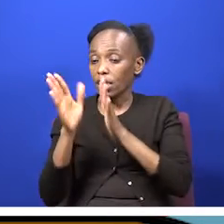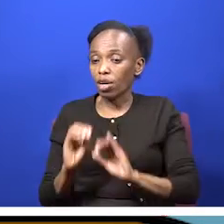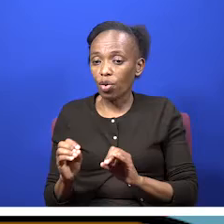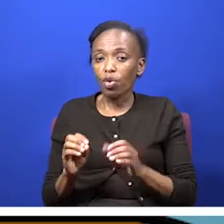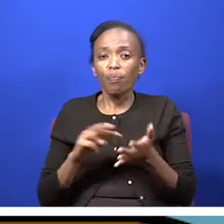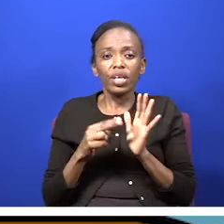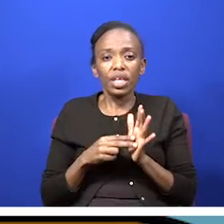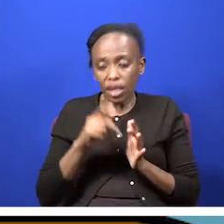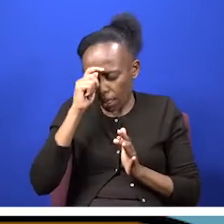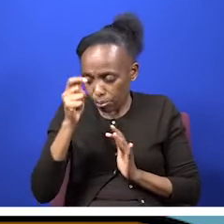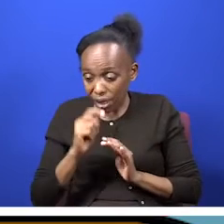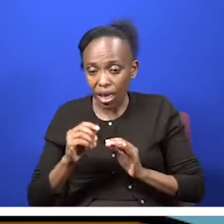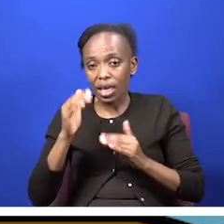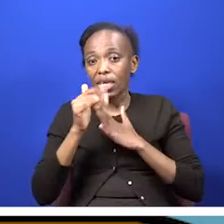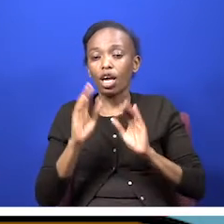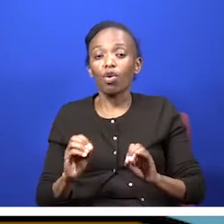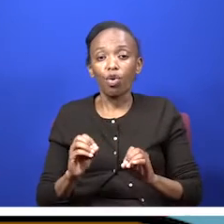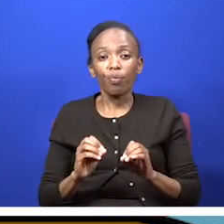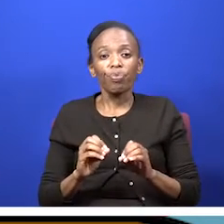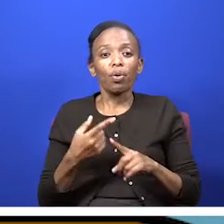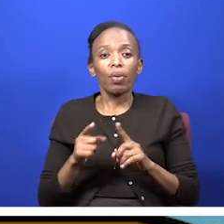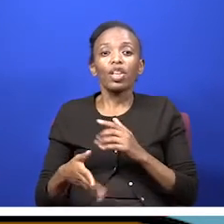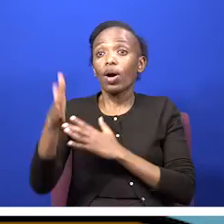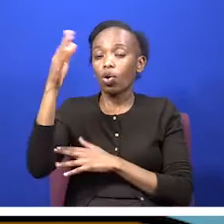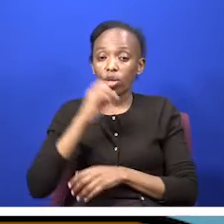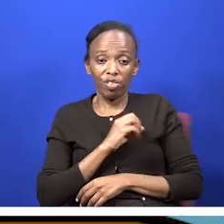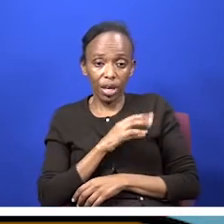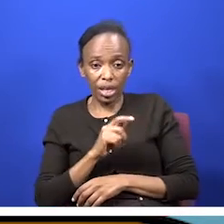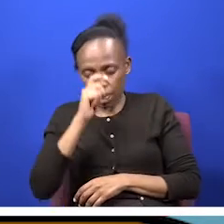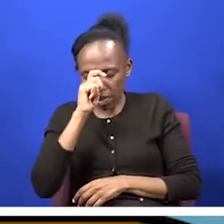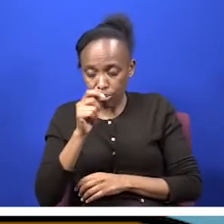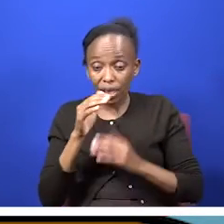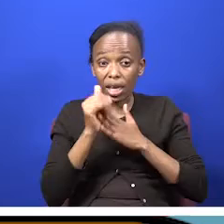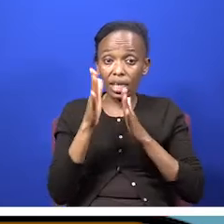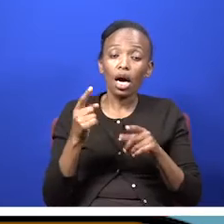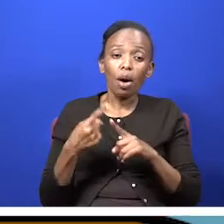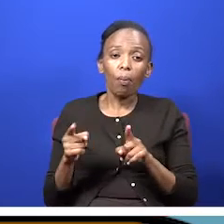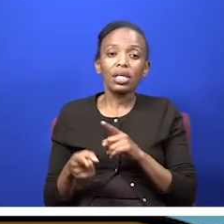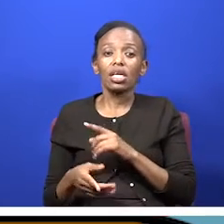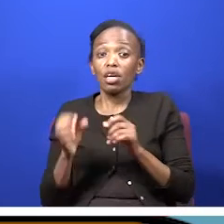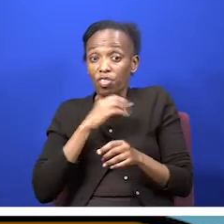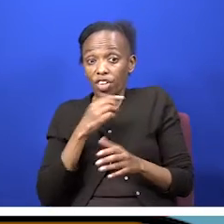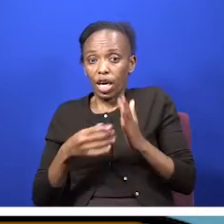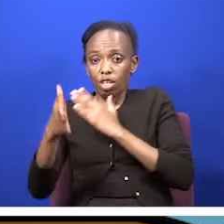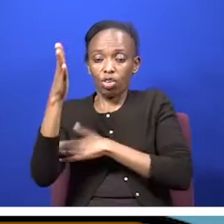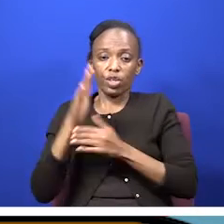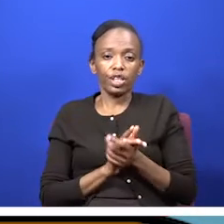mean they did not respect the leader? No. But they were God-fearing. They respected the leader, but they